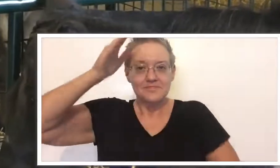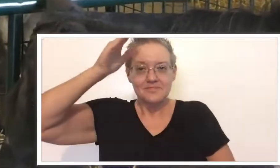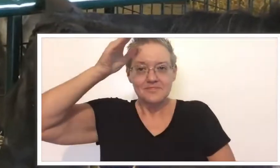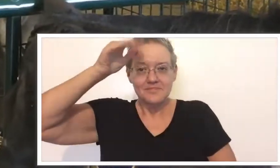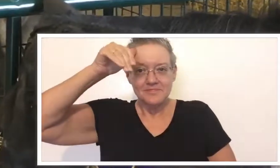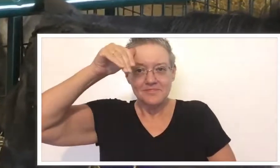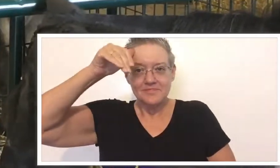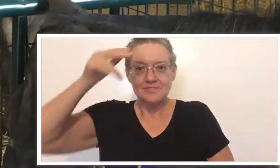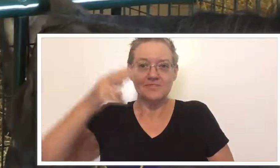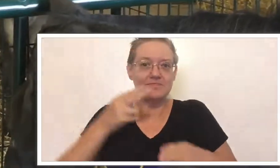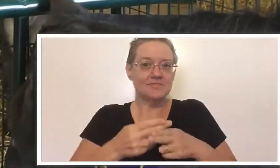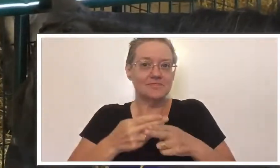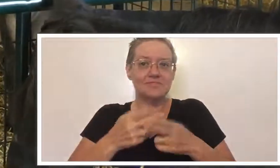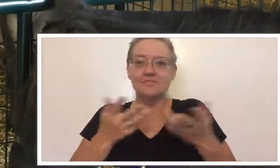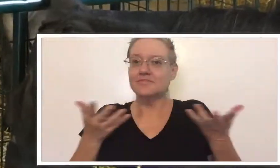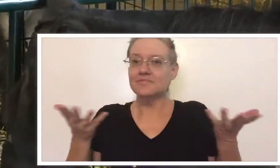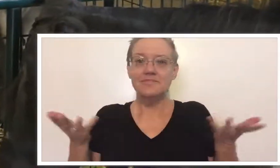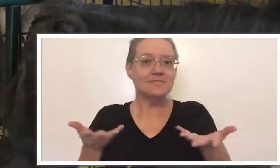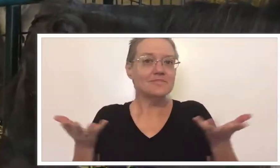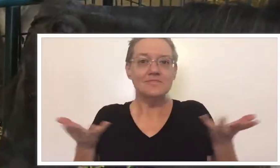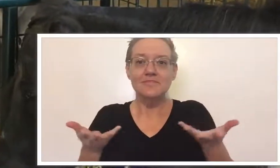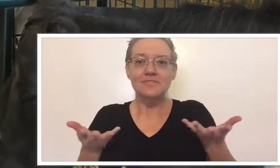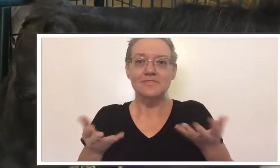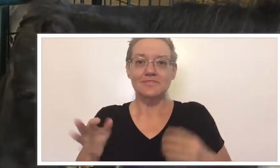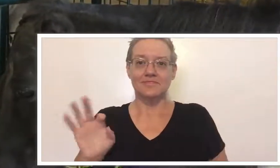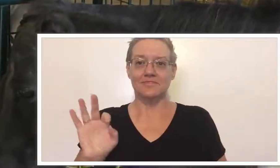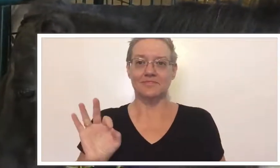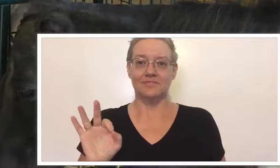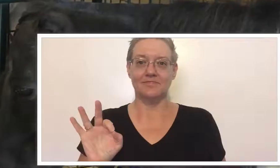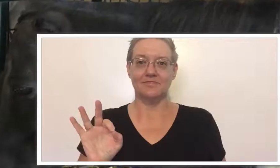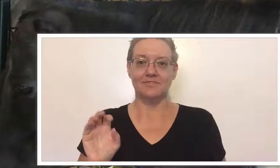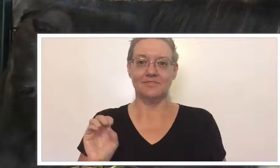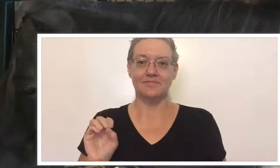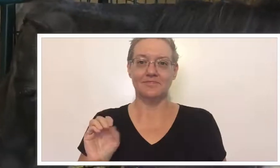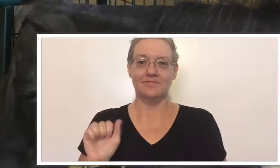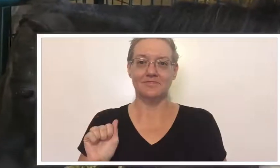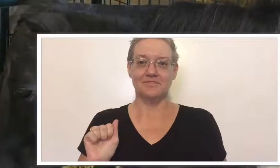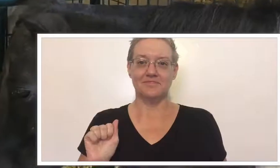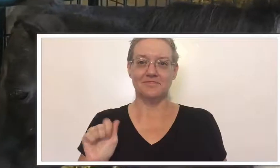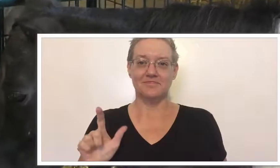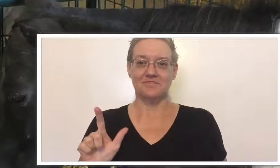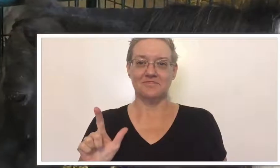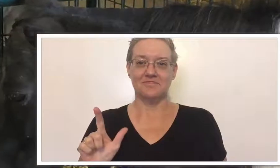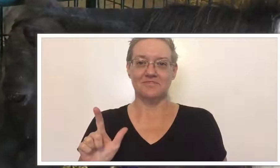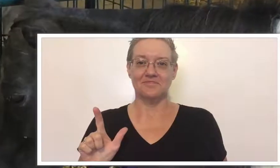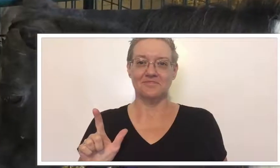What's a baby donkey called? A foal.